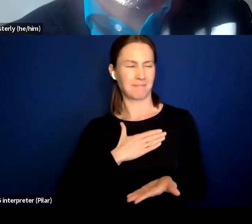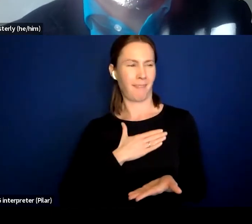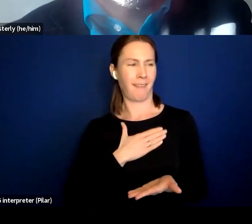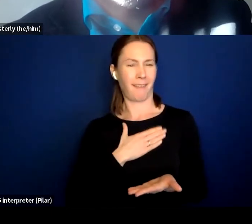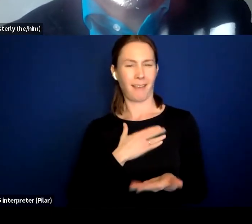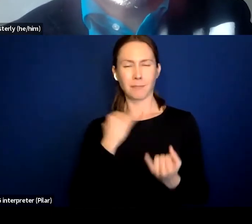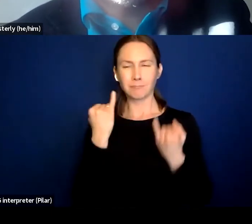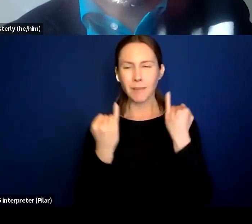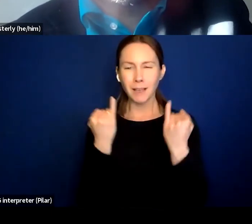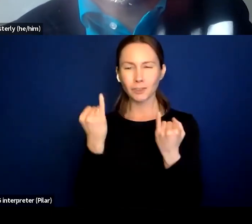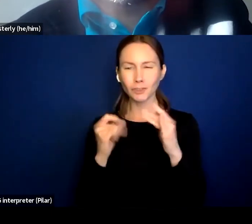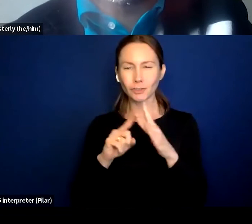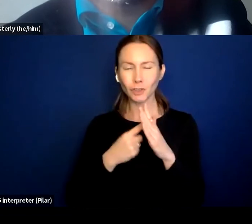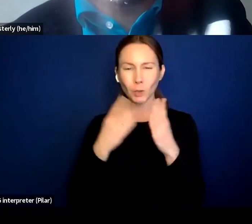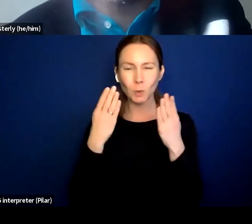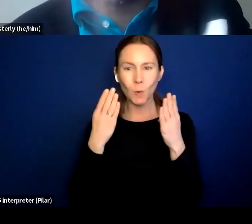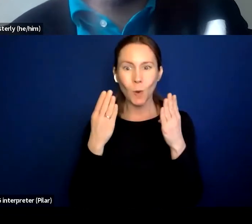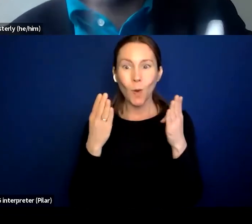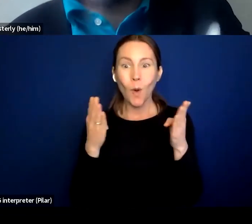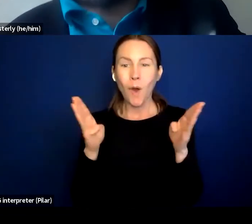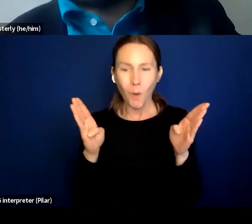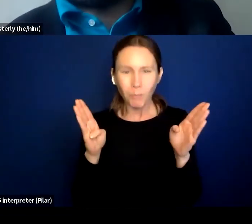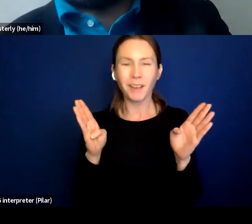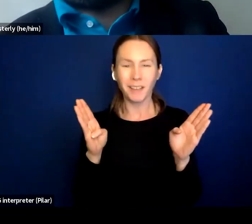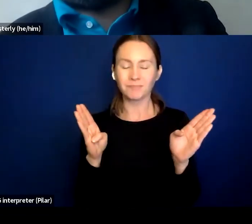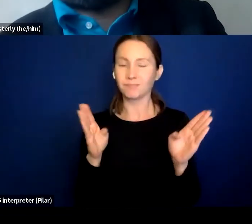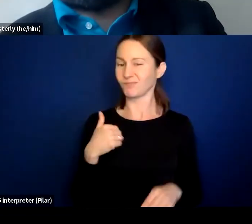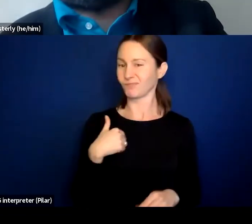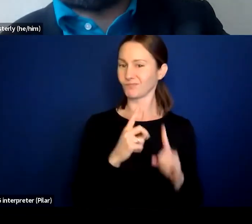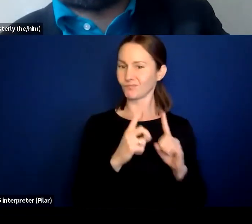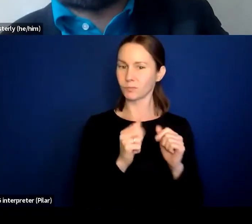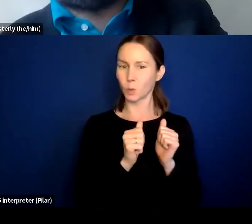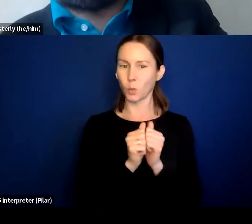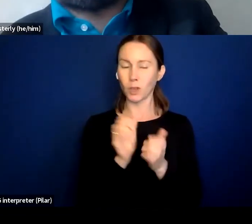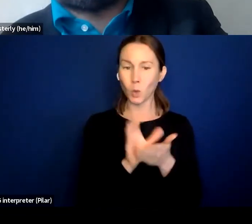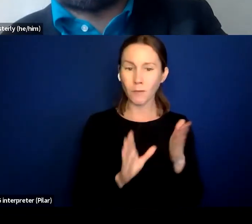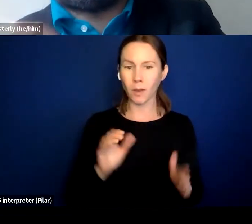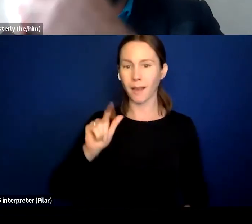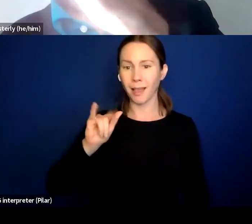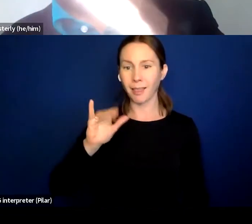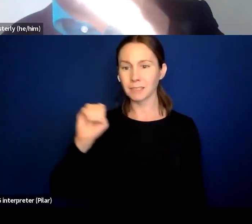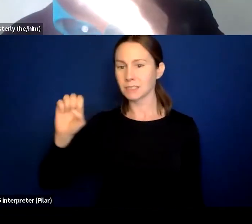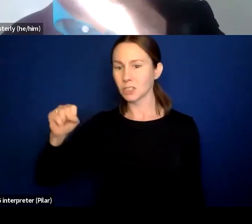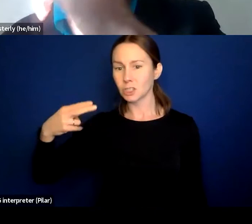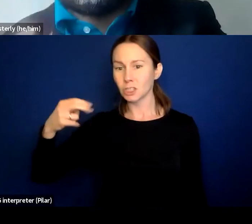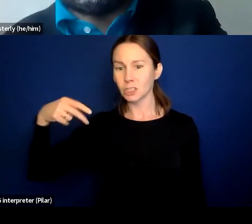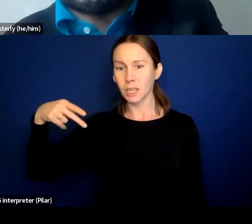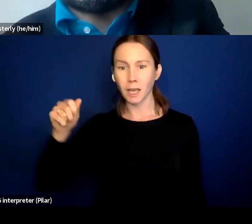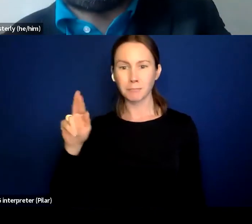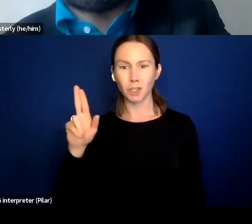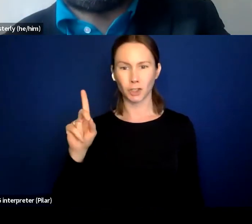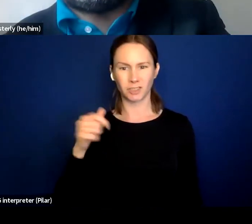imagination really started to crack open. So I had a conversation with choreographer Alice Shepard, and I said, what lies beyond